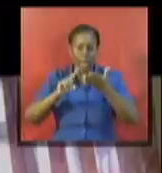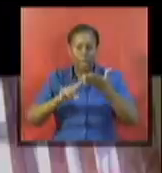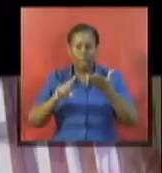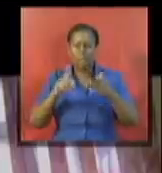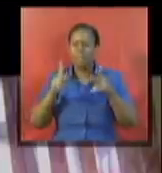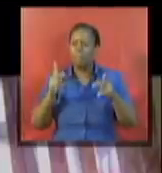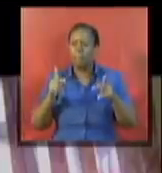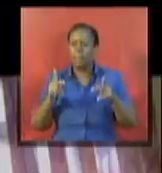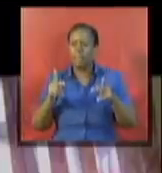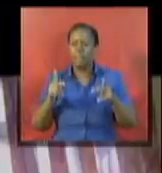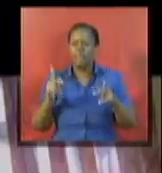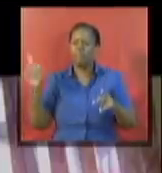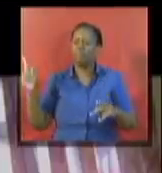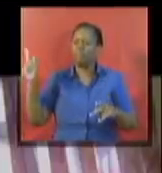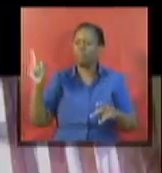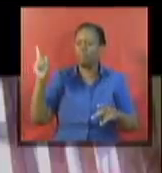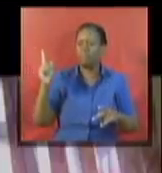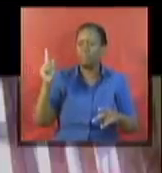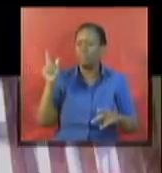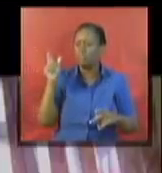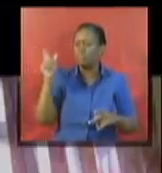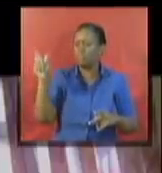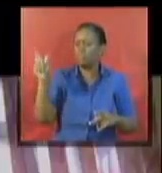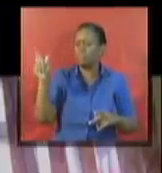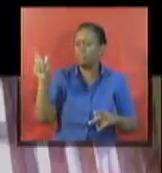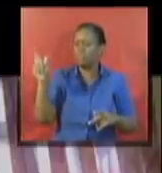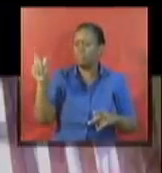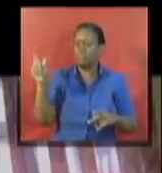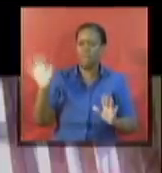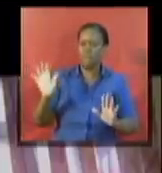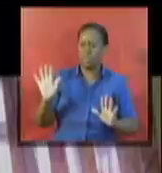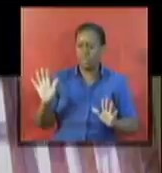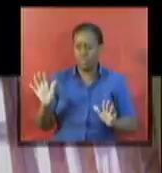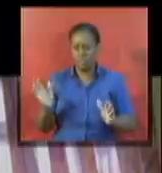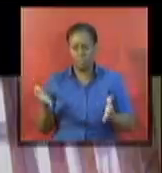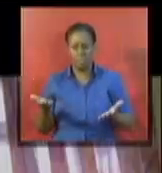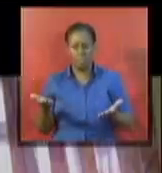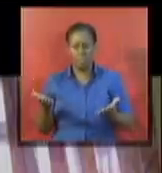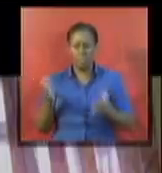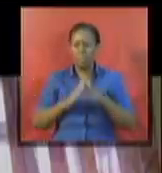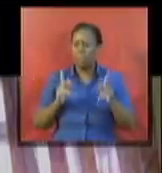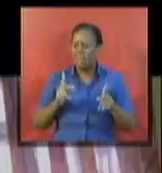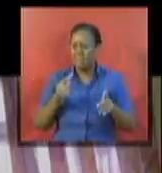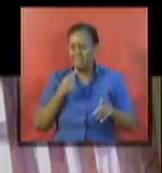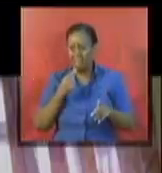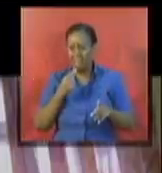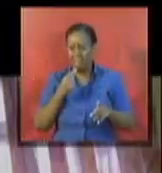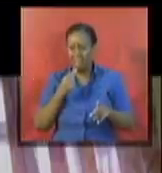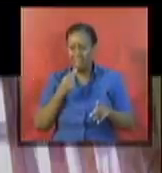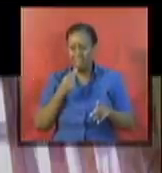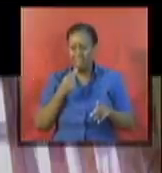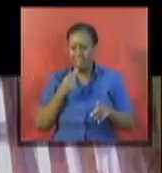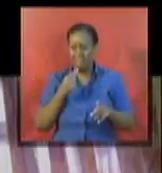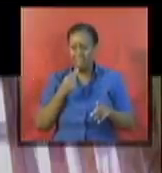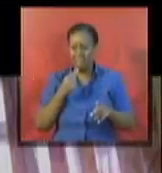forehead, and some persons saying scanning on the wrist is not as accurate as the forehead. So if you can